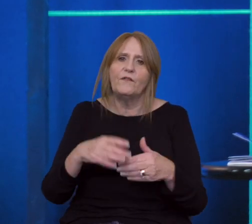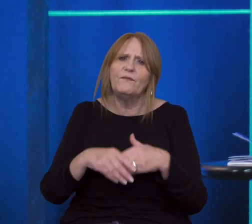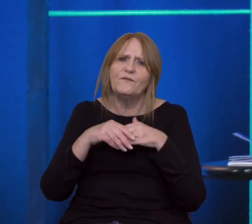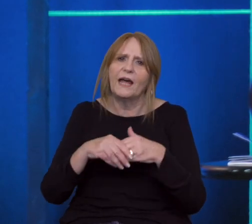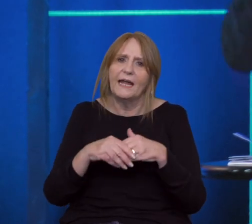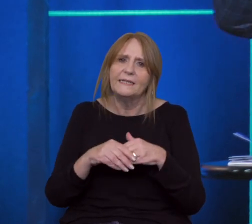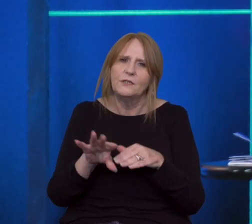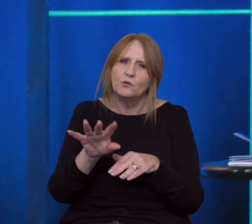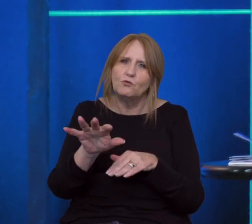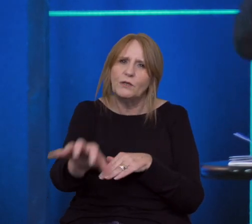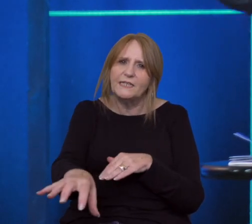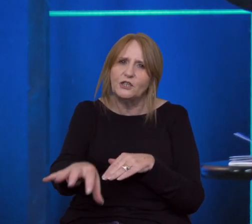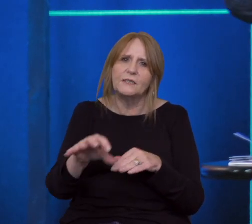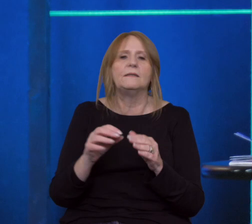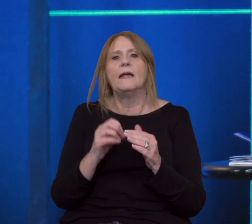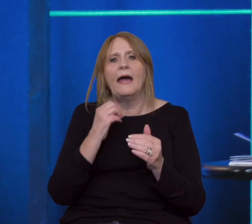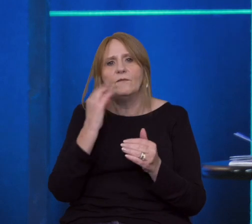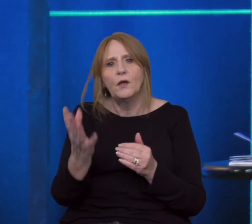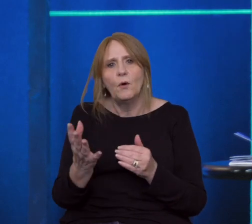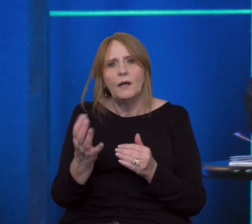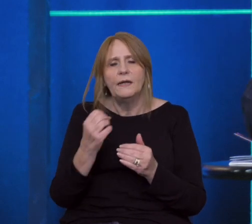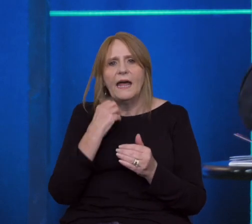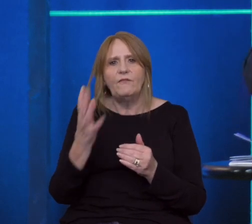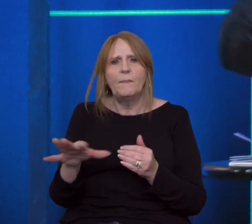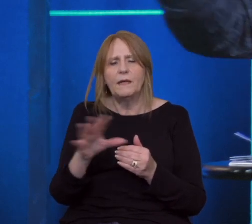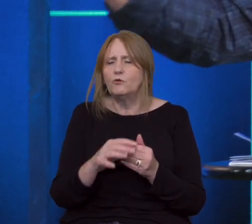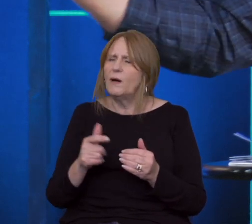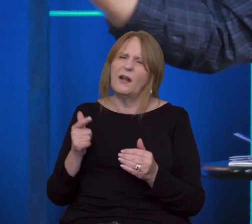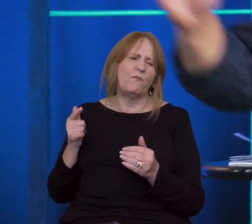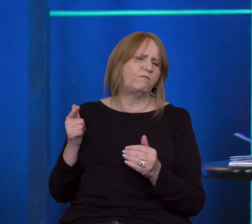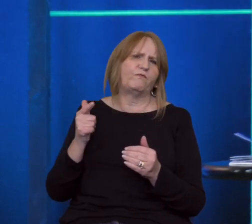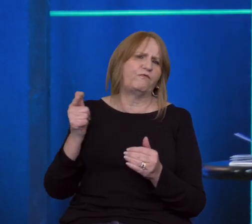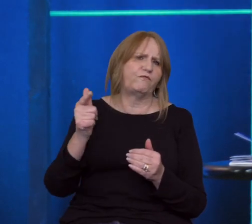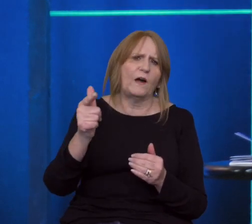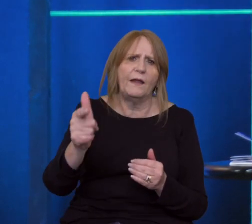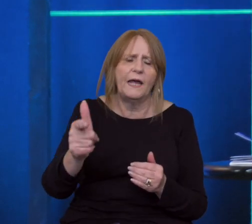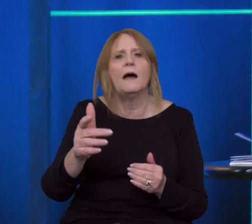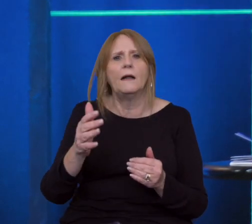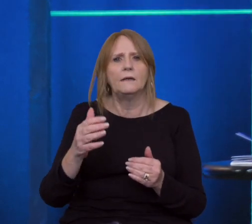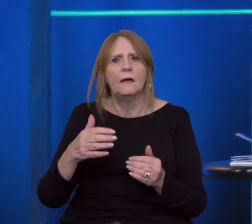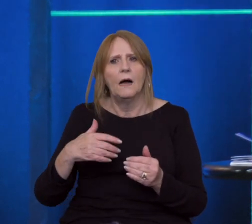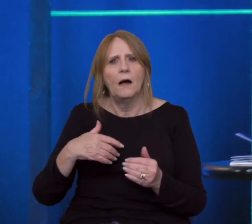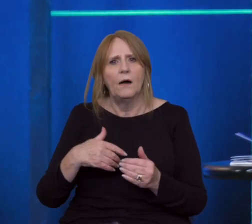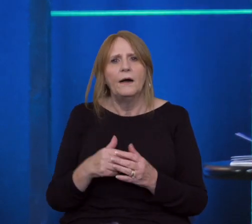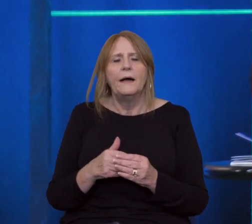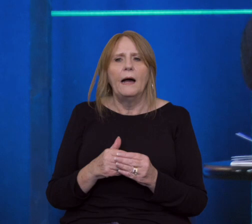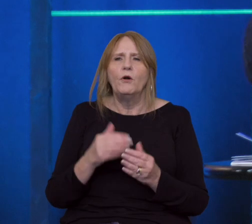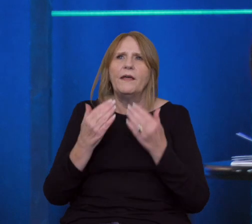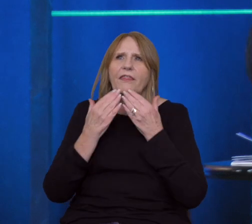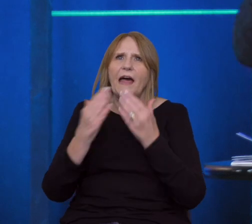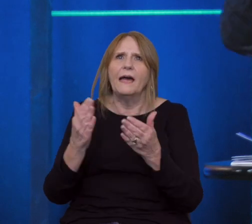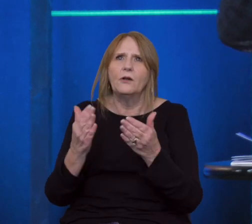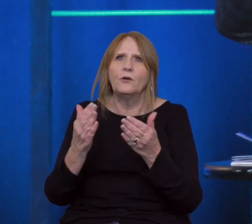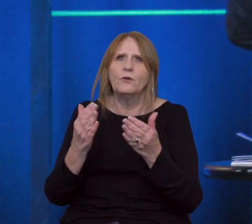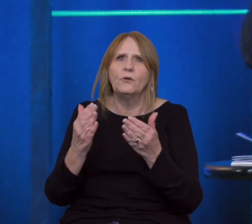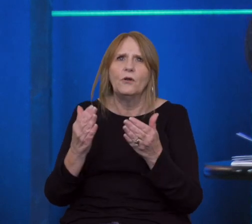now. Lord, everyone in every place, no matter how far they are away from my voice today, I want to thank You